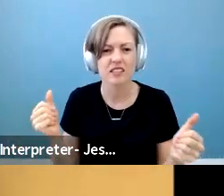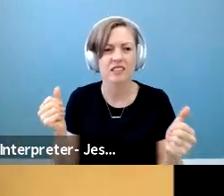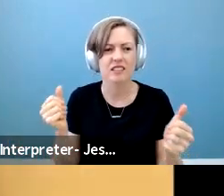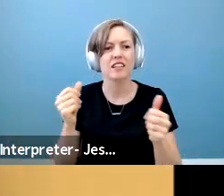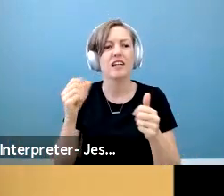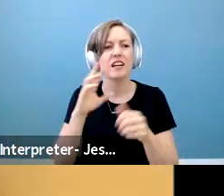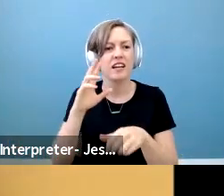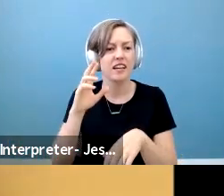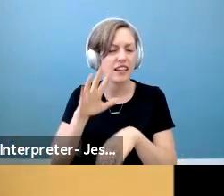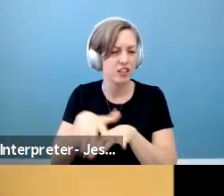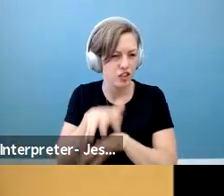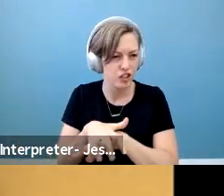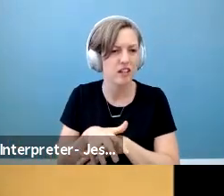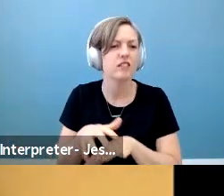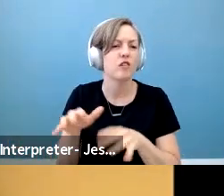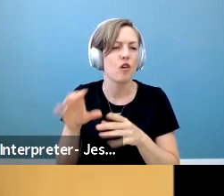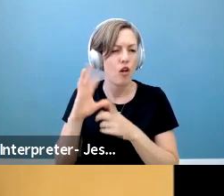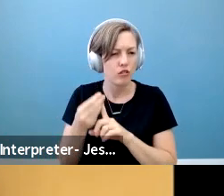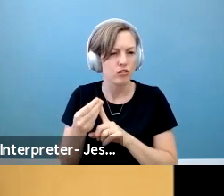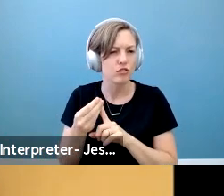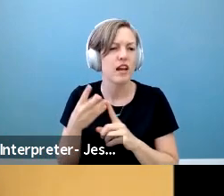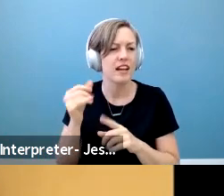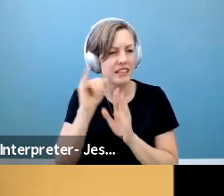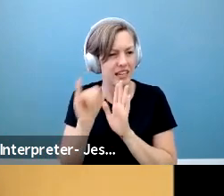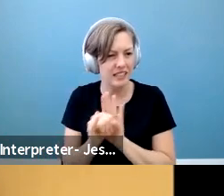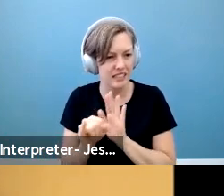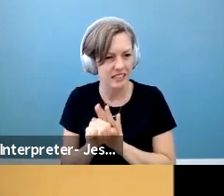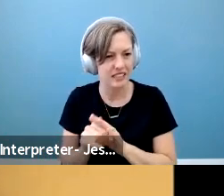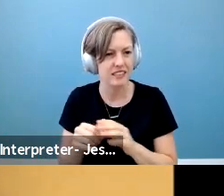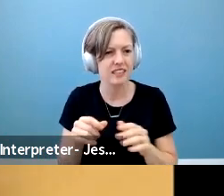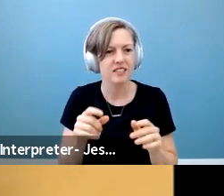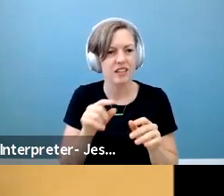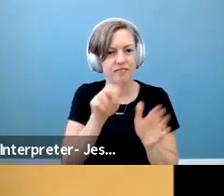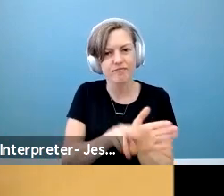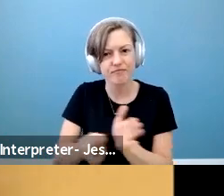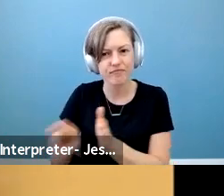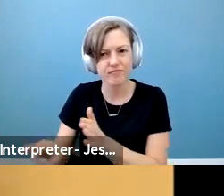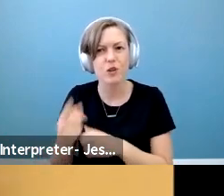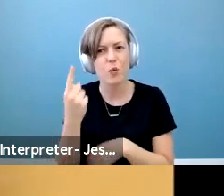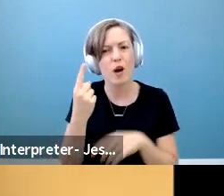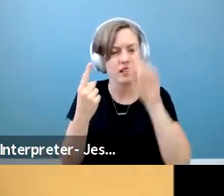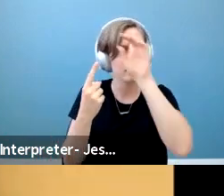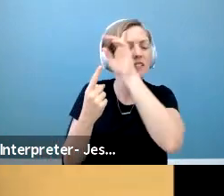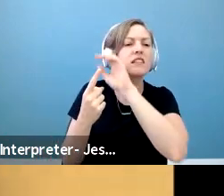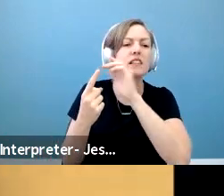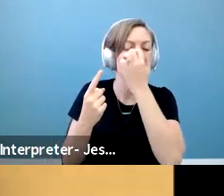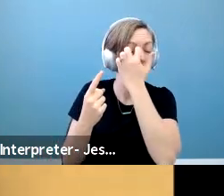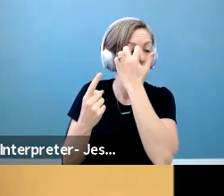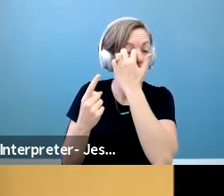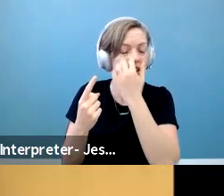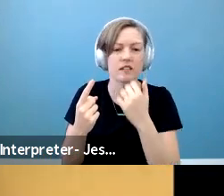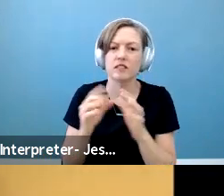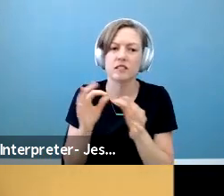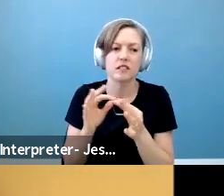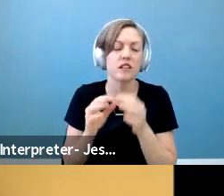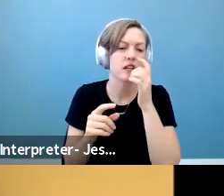and identity underground. And the words of one witness were especially chilling. As a school child in the 1940s